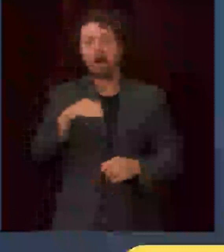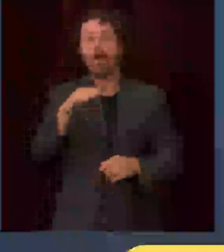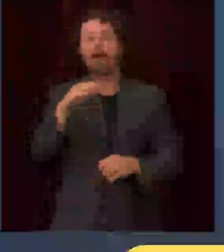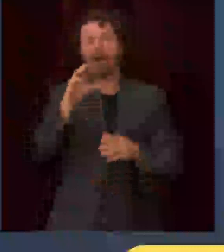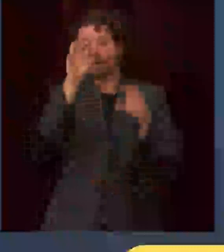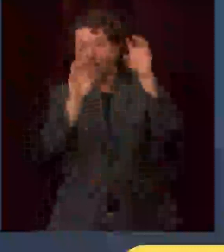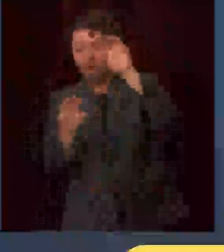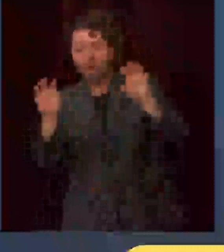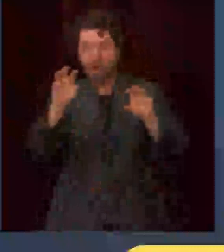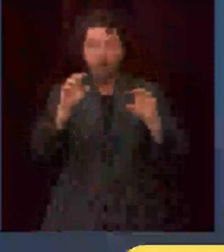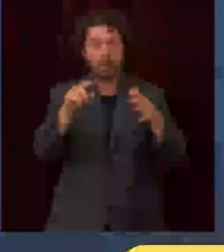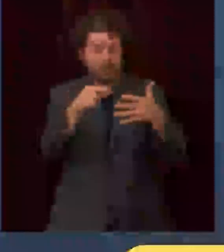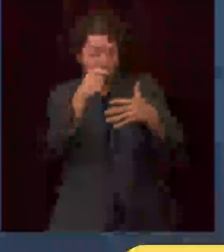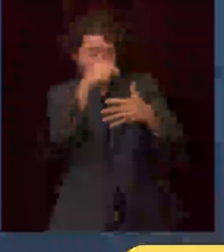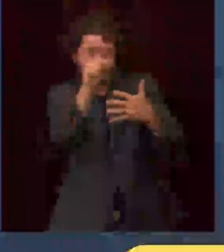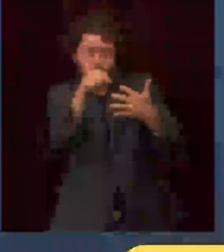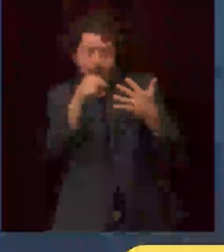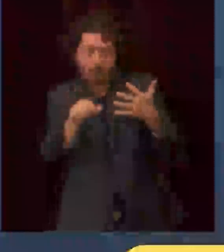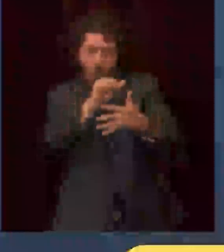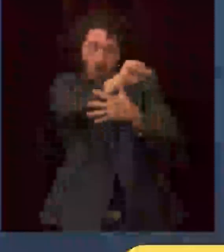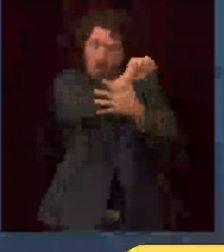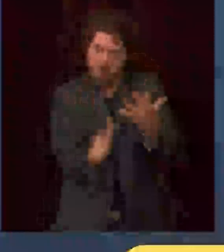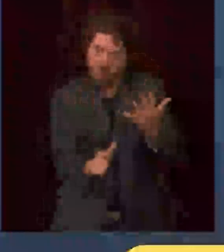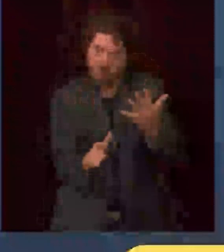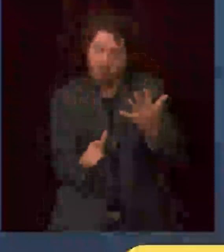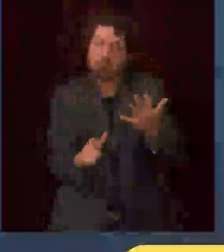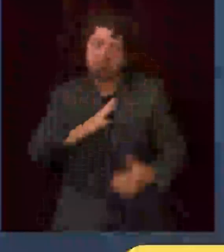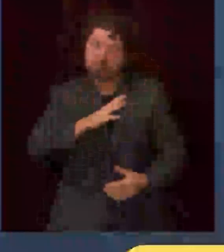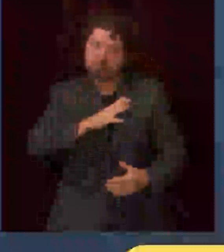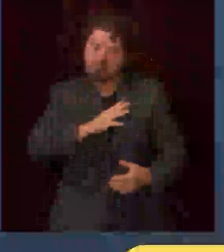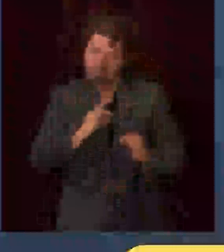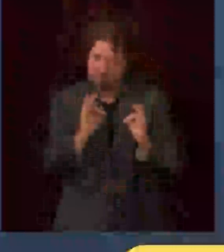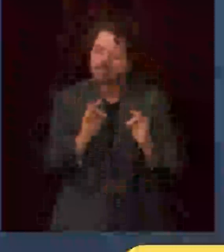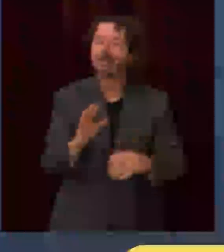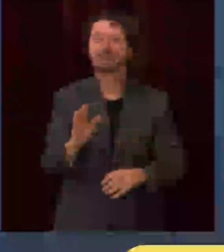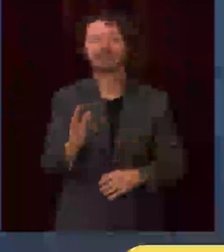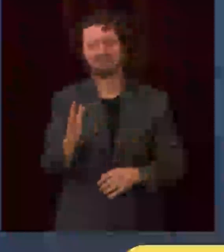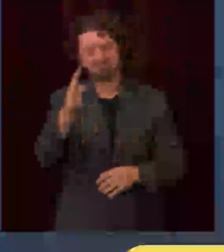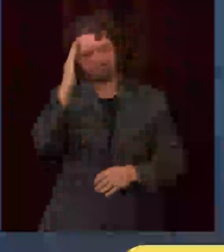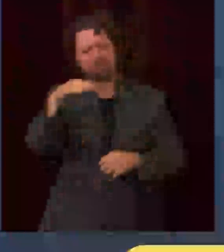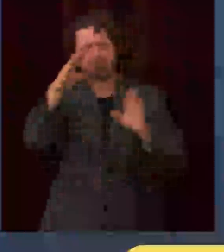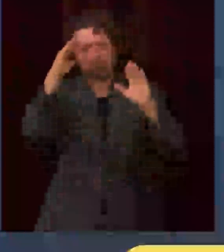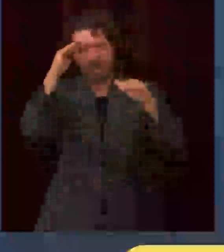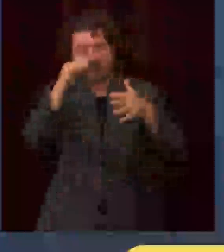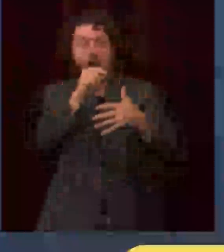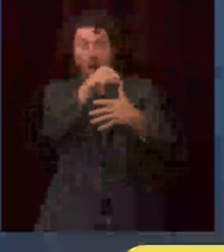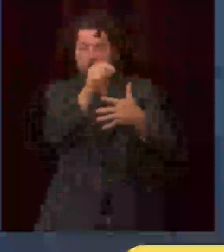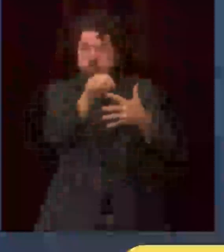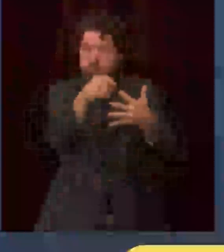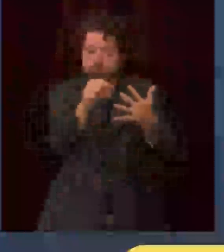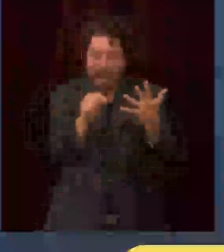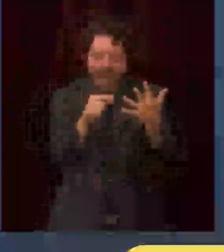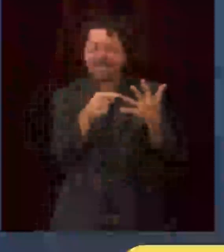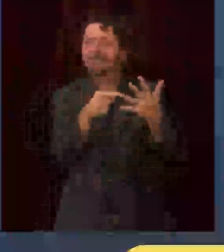with individuals. And of course, in part, depends on how complete the application is as well. But we're going